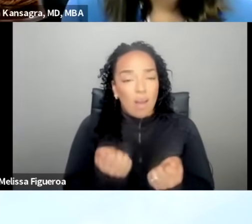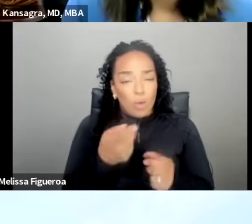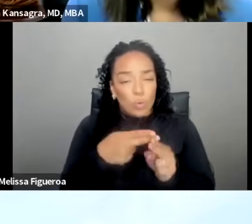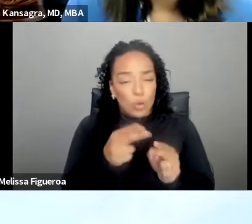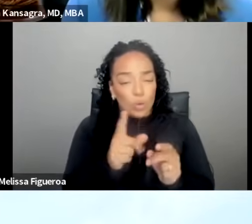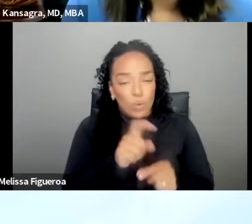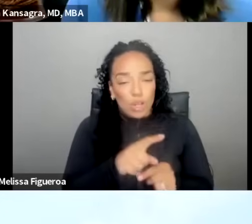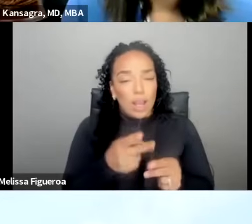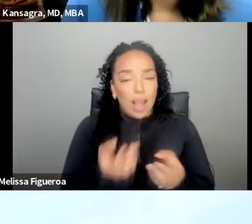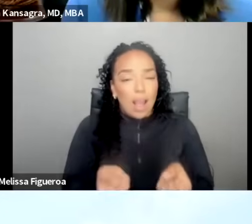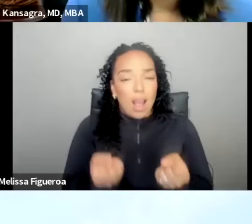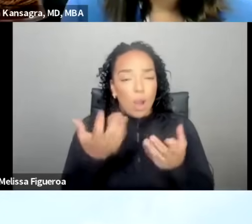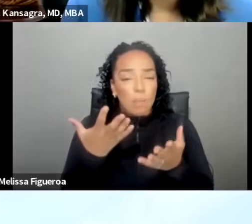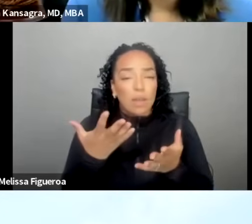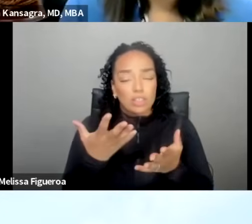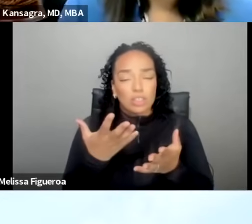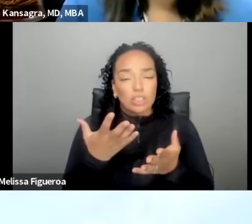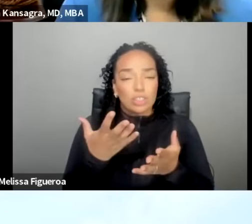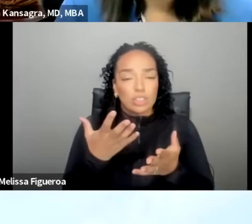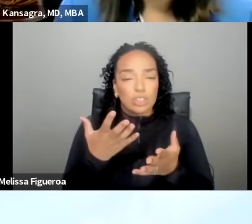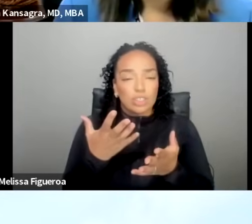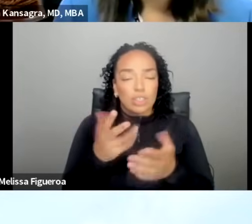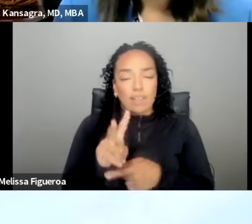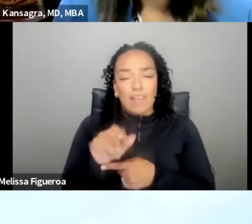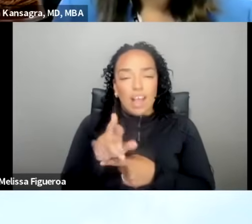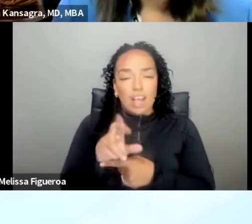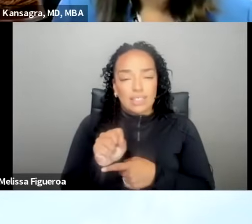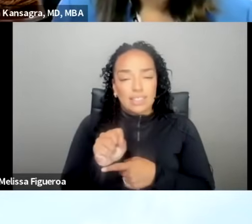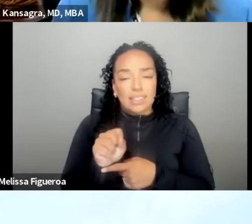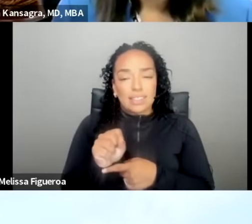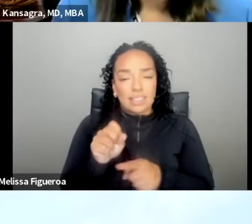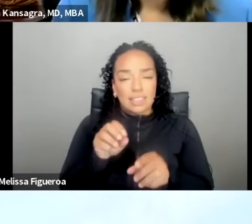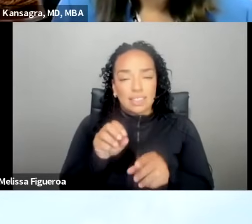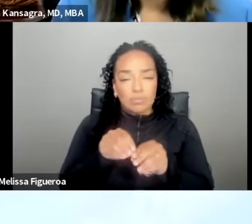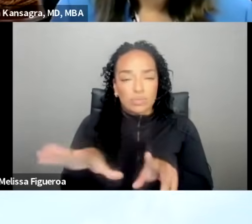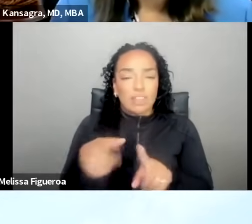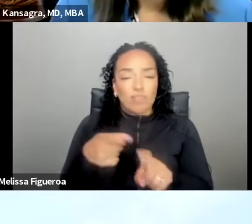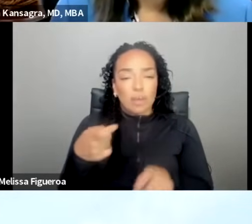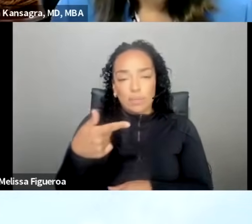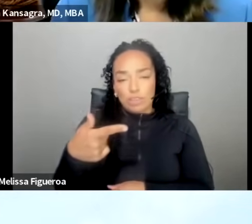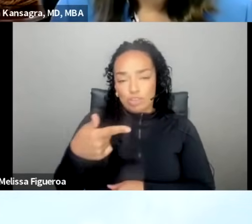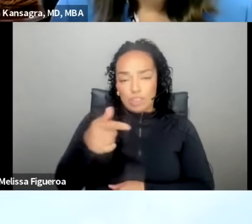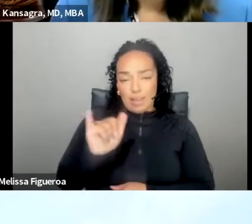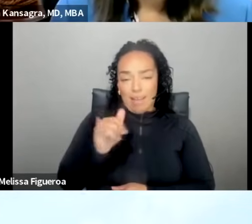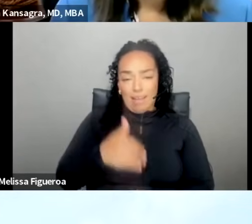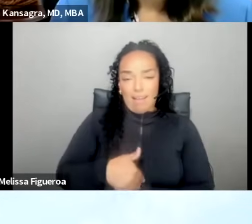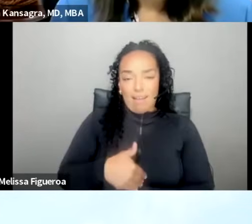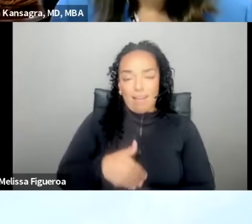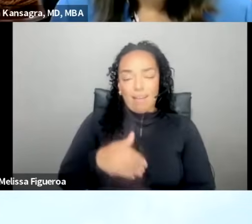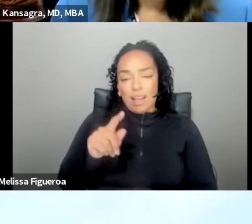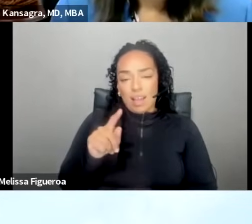shed from the GI tract of cattle, since that could speak to environmental contamination?